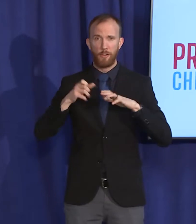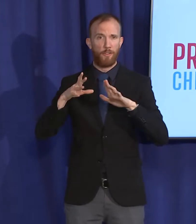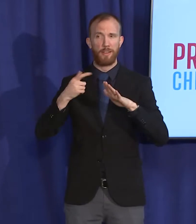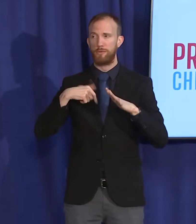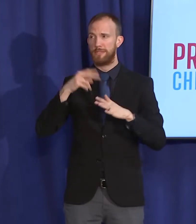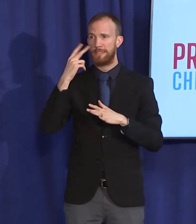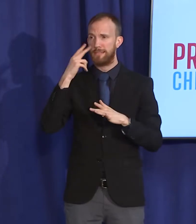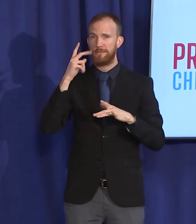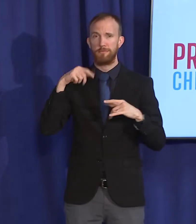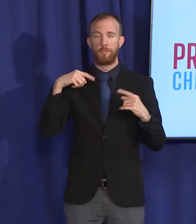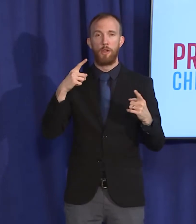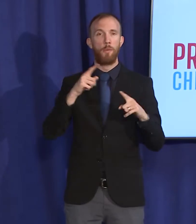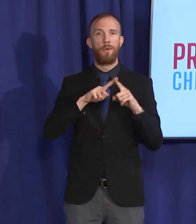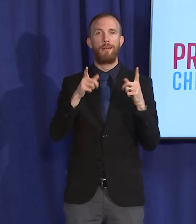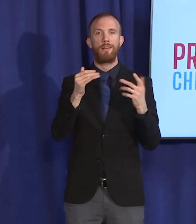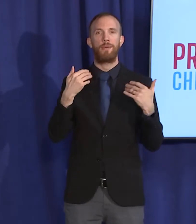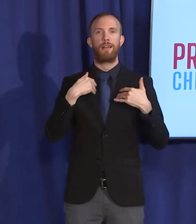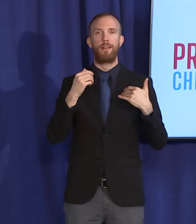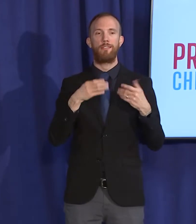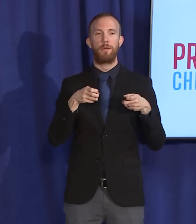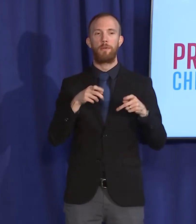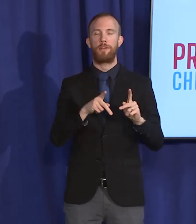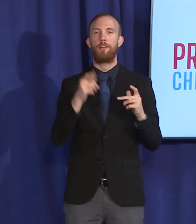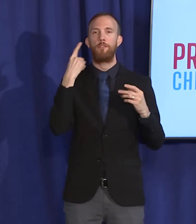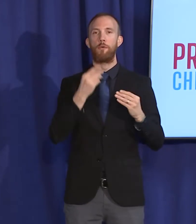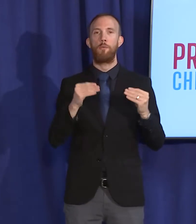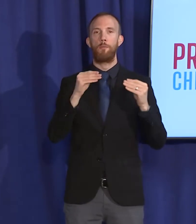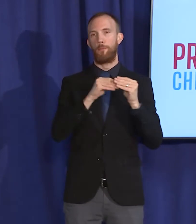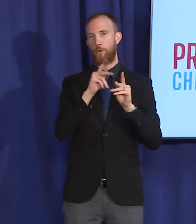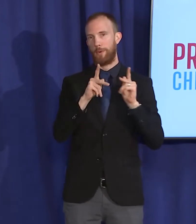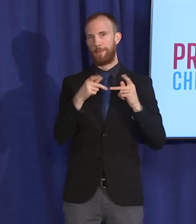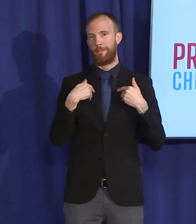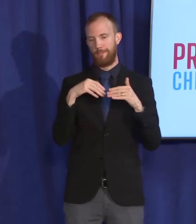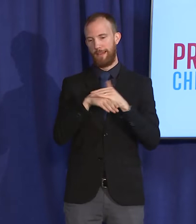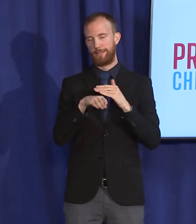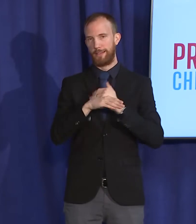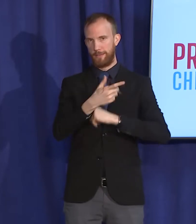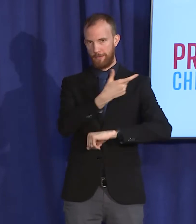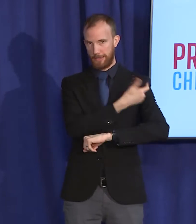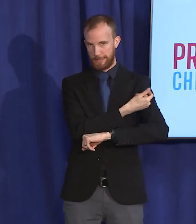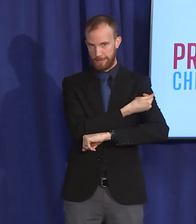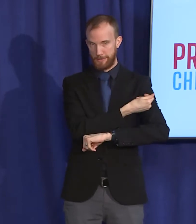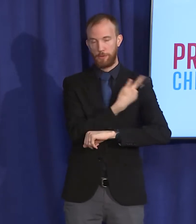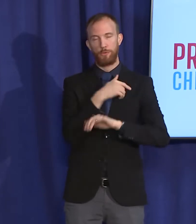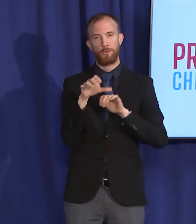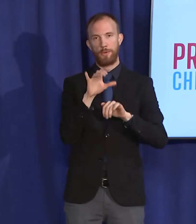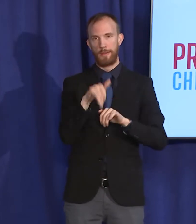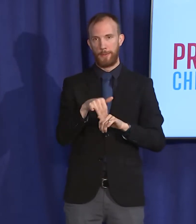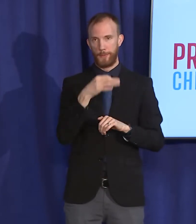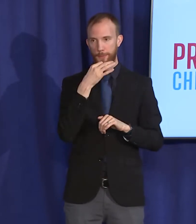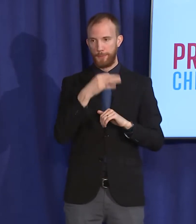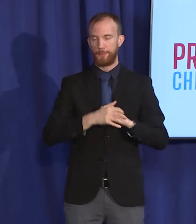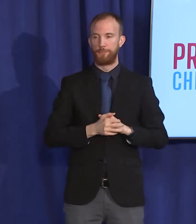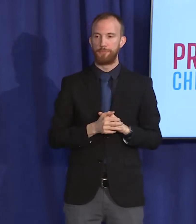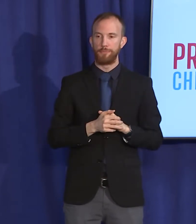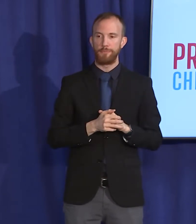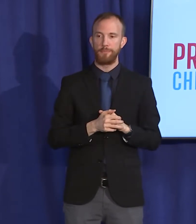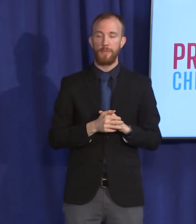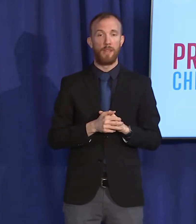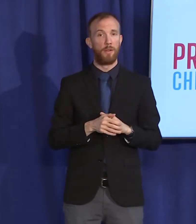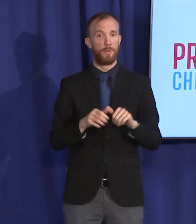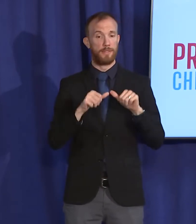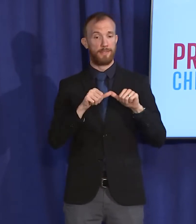to open up vaccine opportunity to more folks, and that's what we're doing, both in continuing the ongoing fight